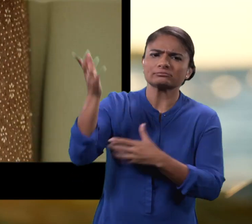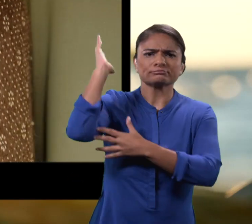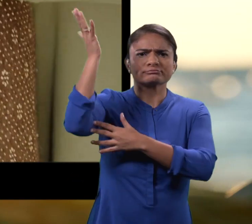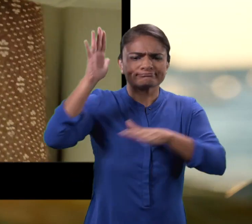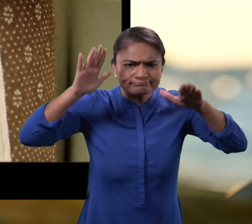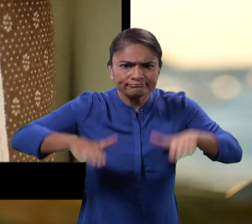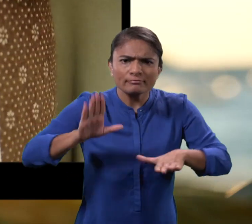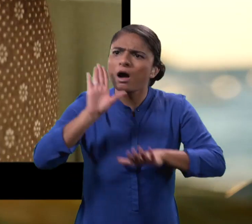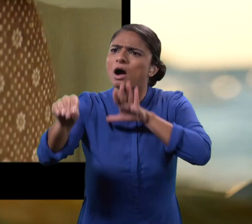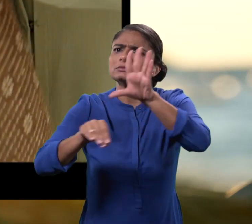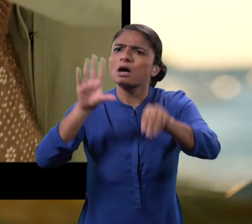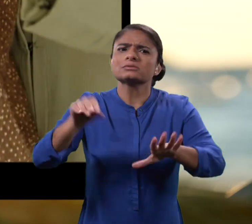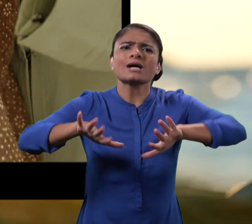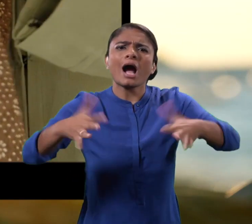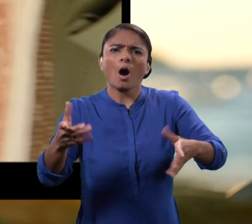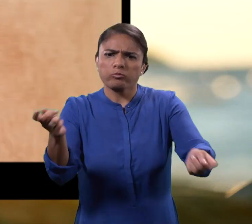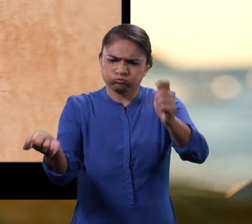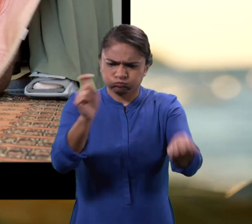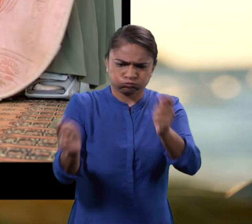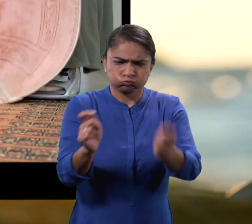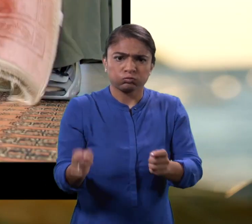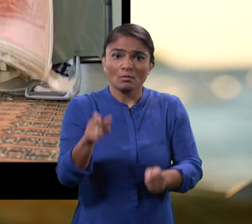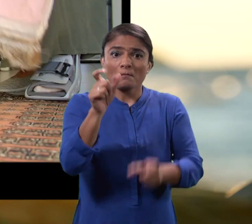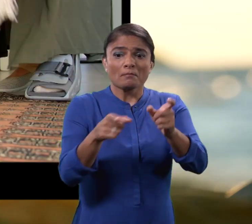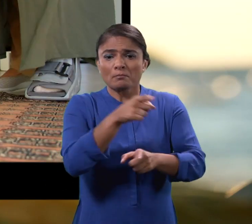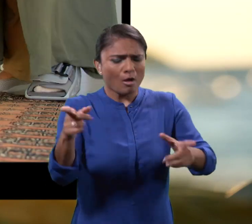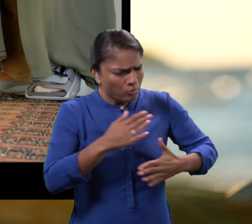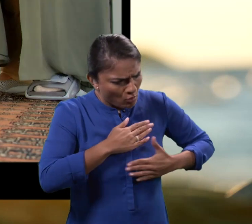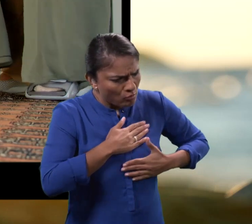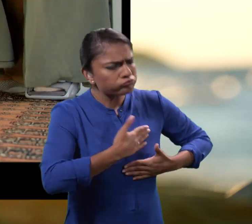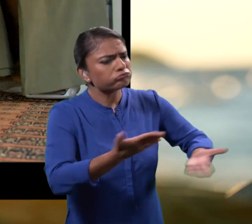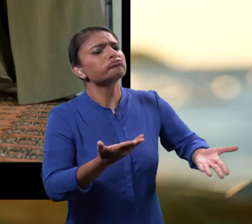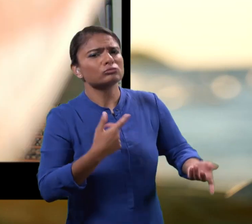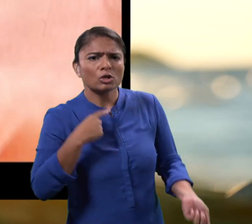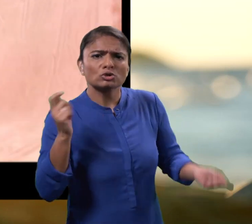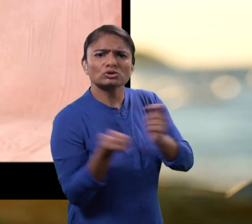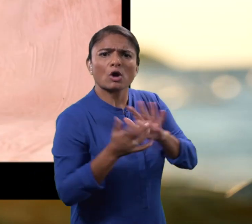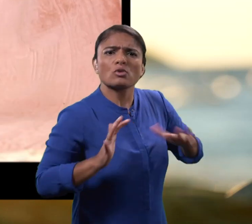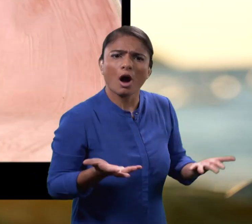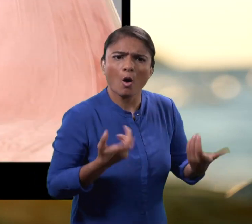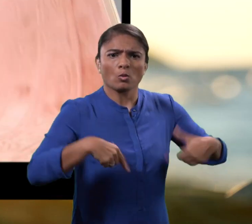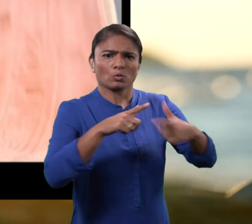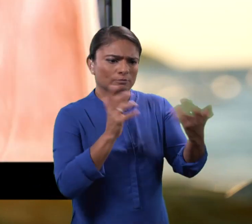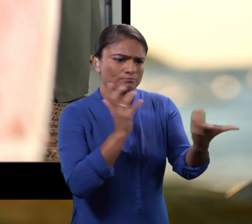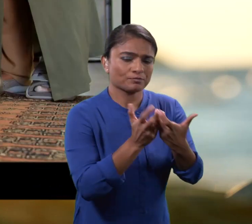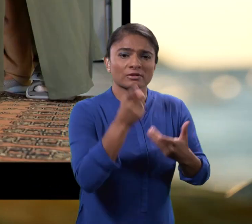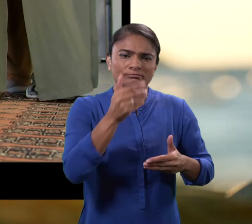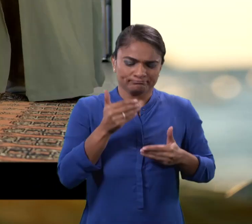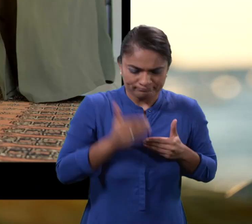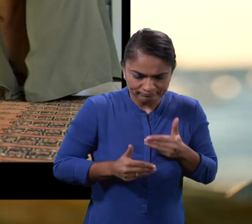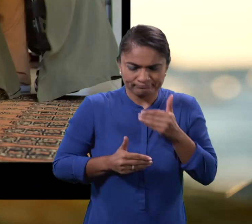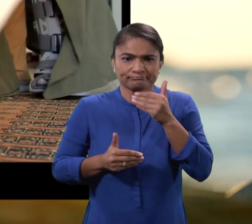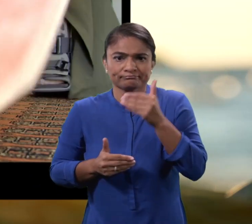that what's out there is that people are very open to make this change. It's now how we do this,